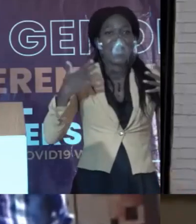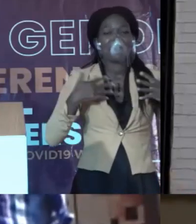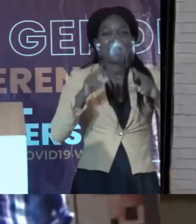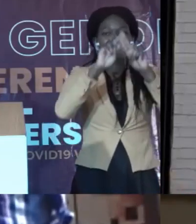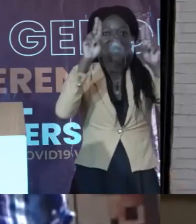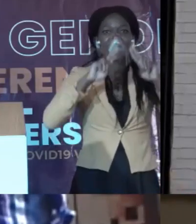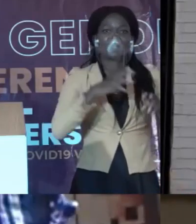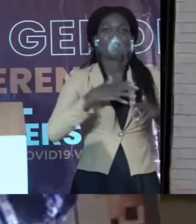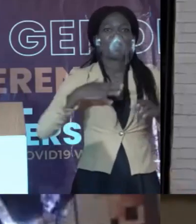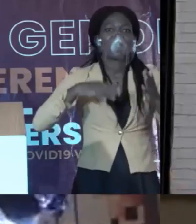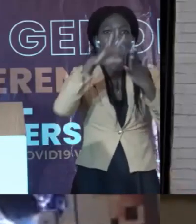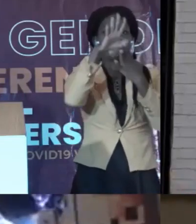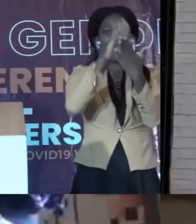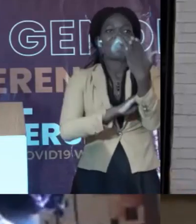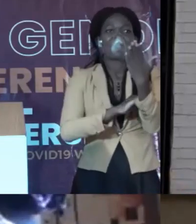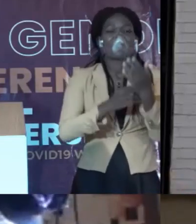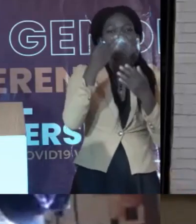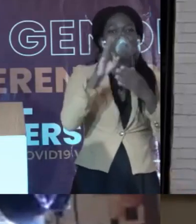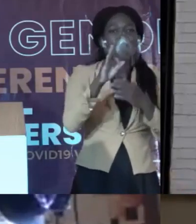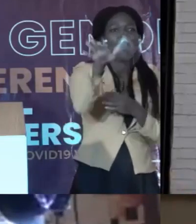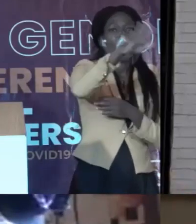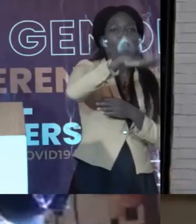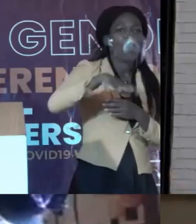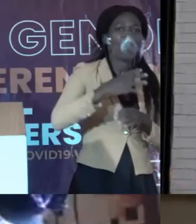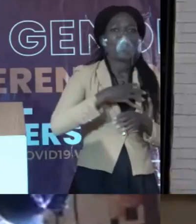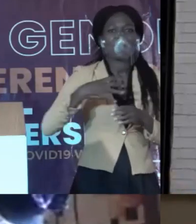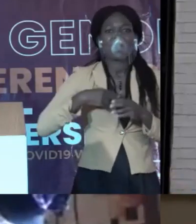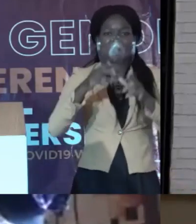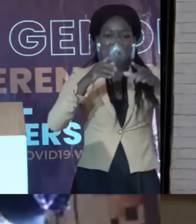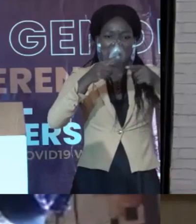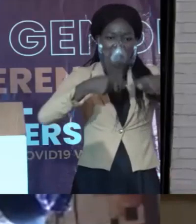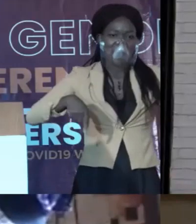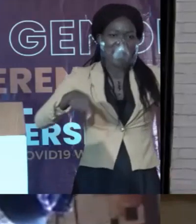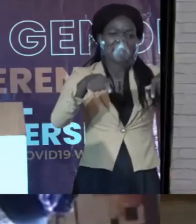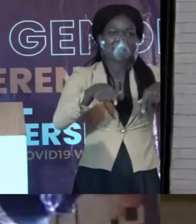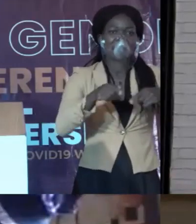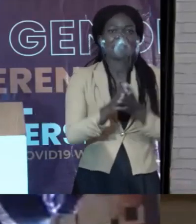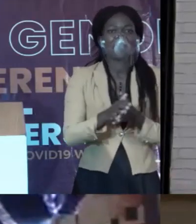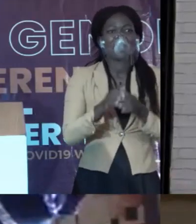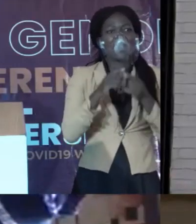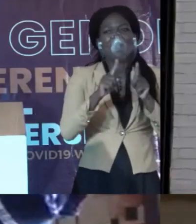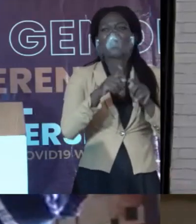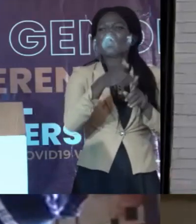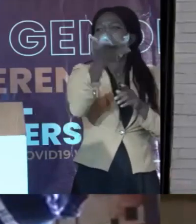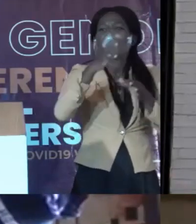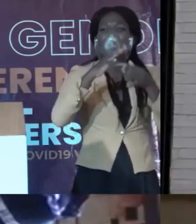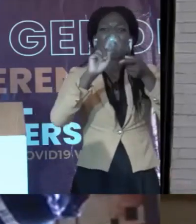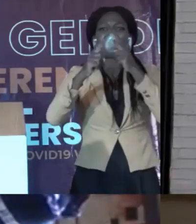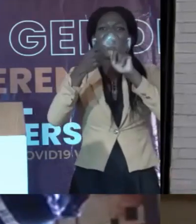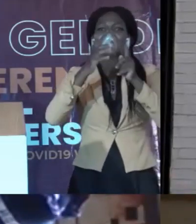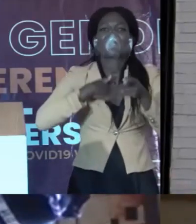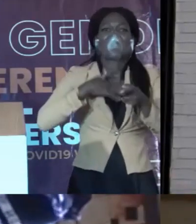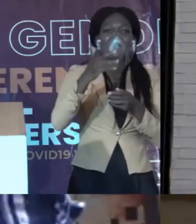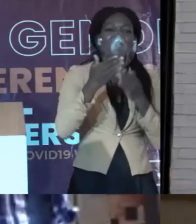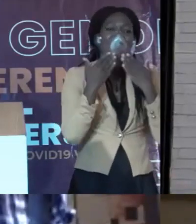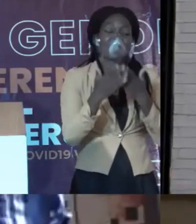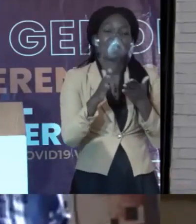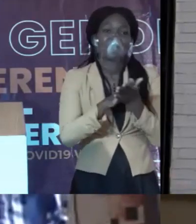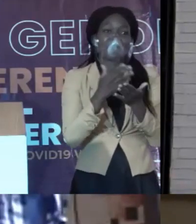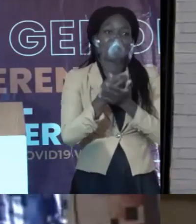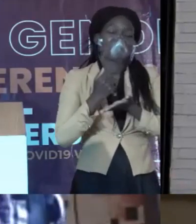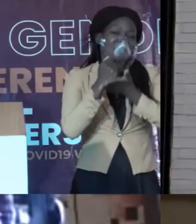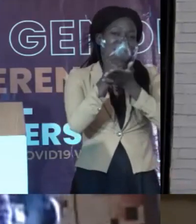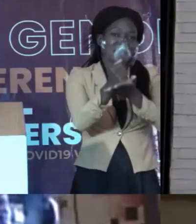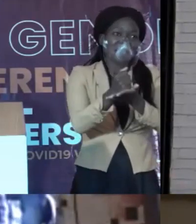to all the women on this panel, and really to all the allies. Thank you for supporting women's